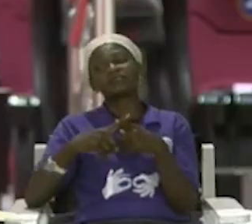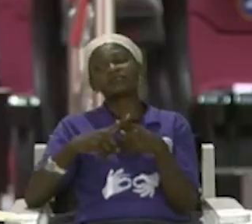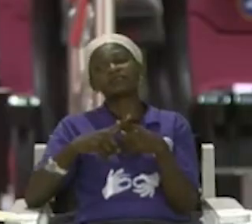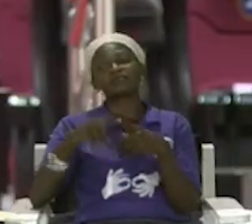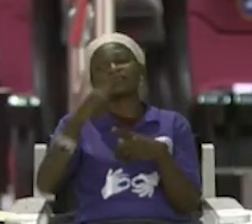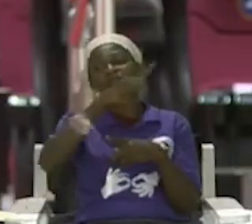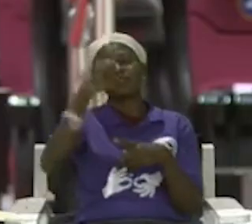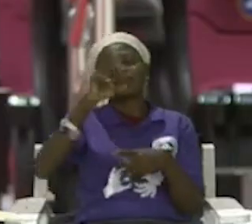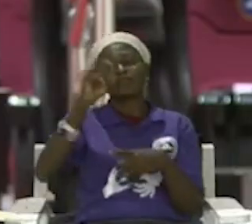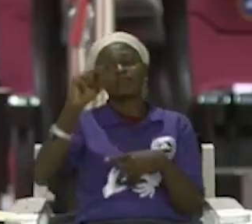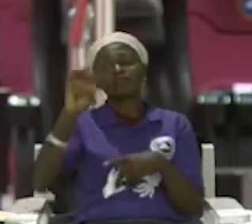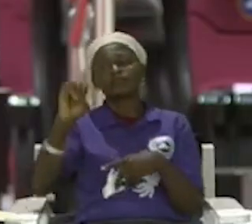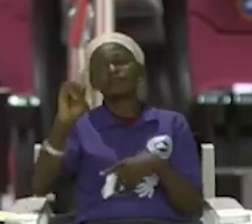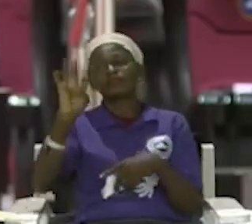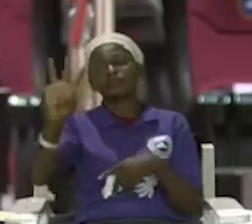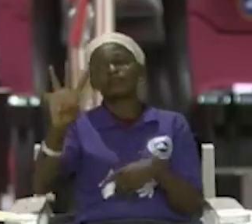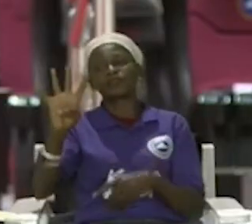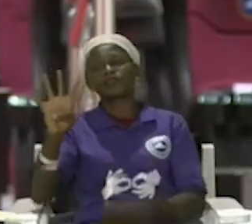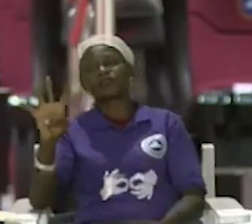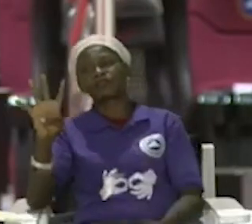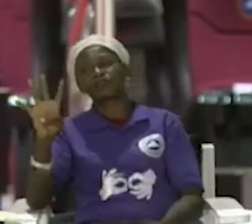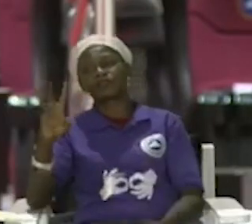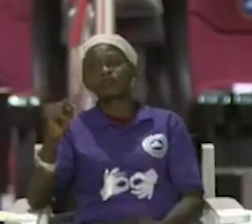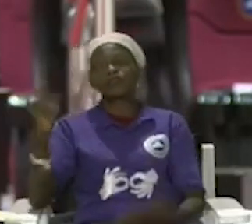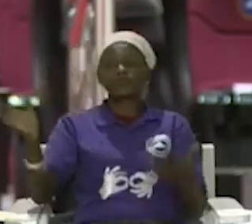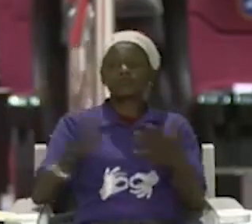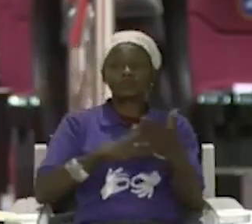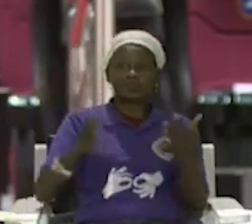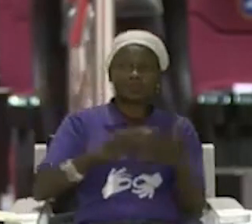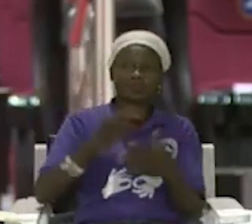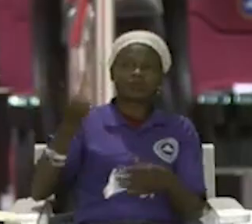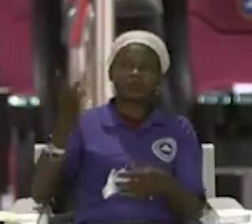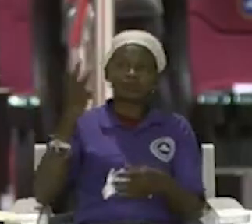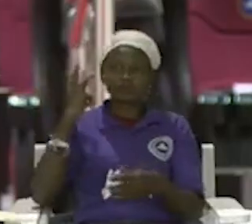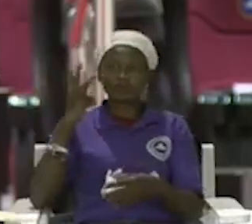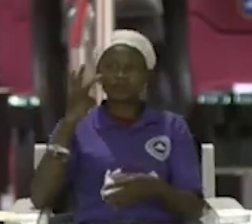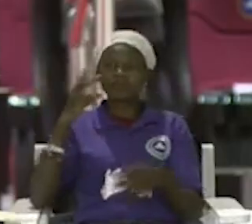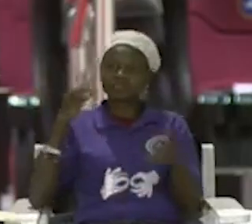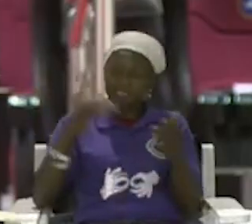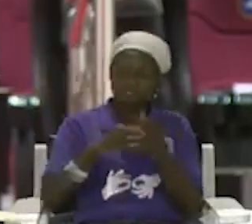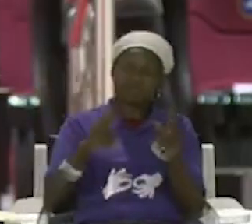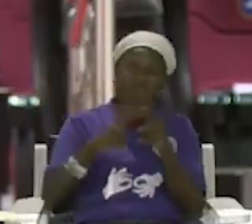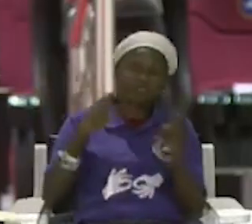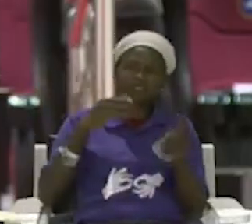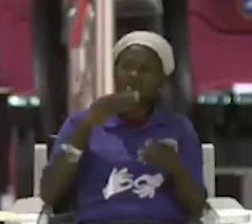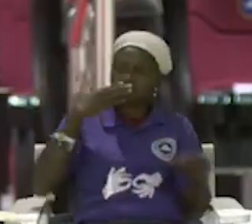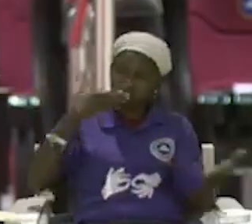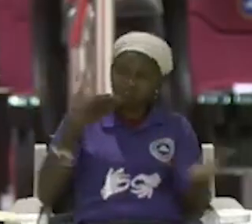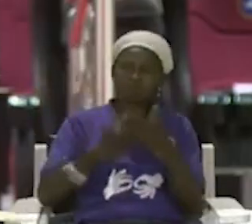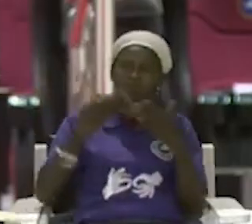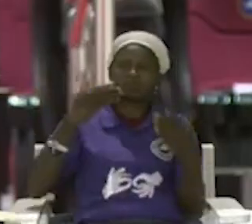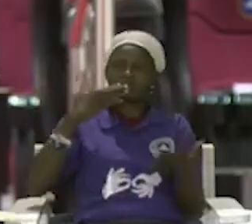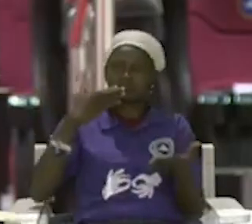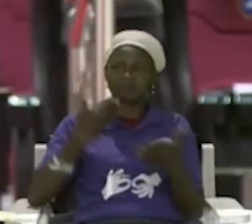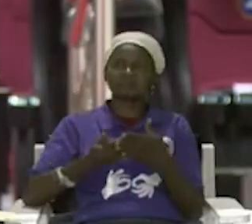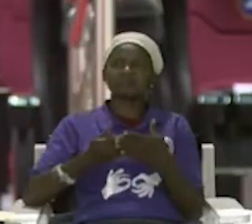zone 4, the choir was again very good,